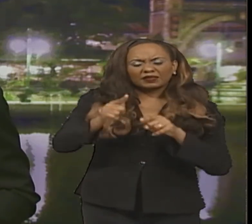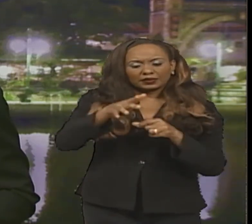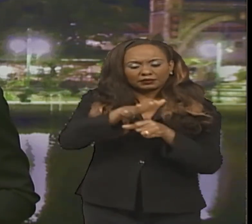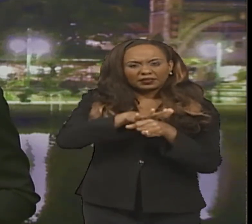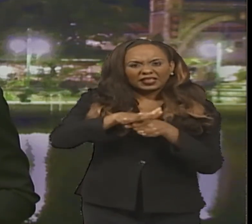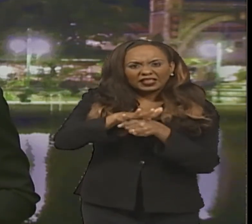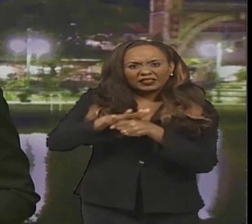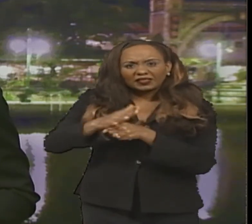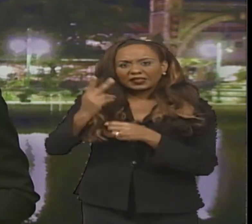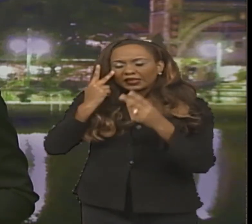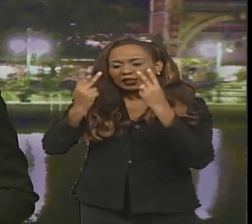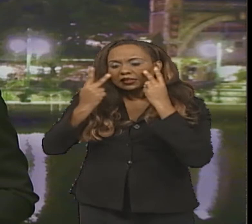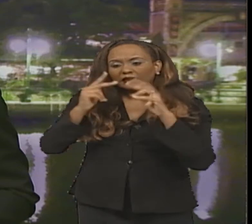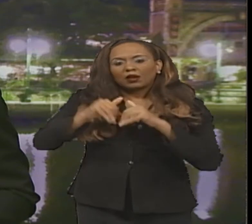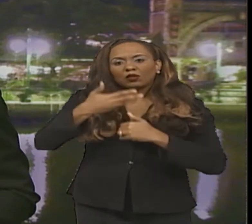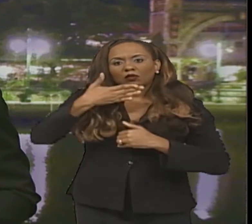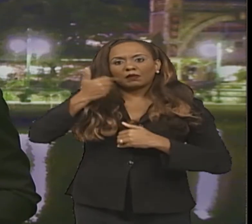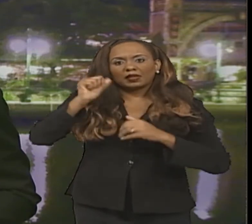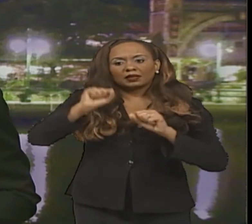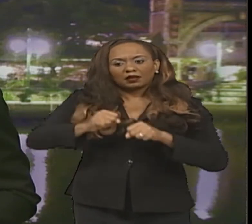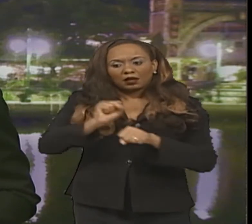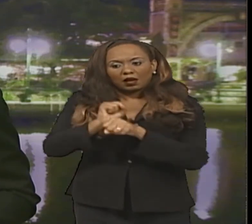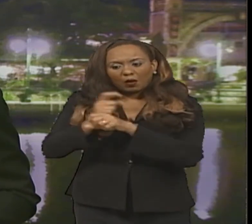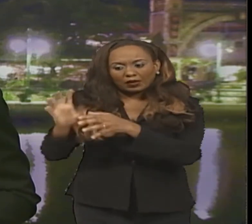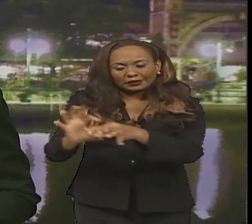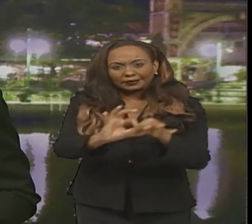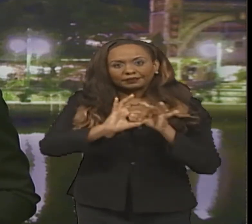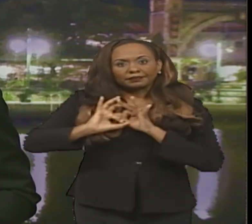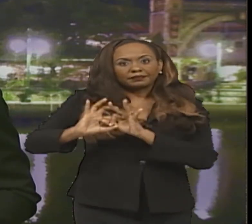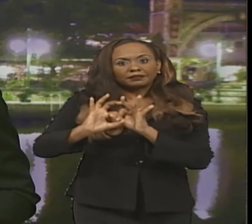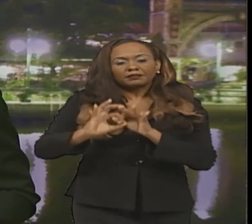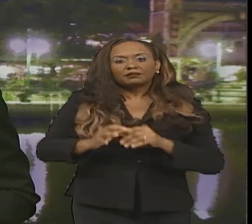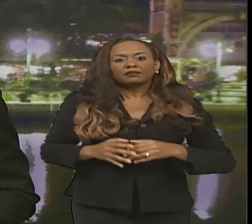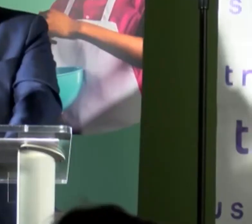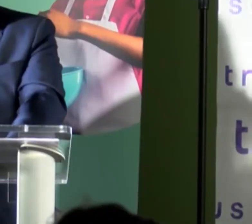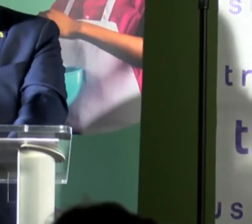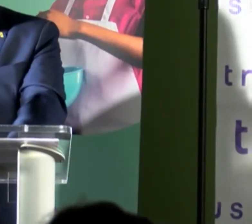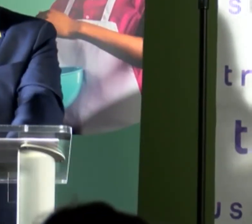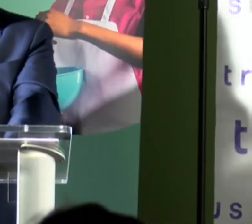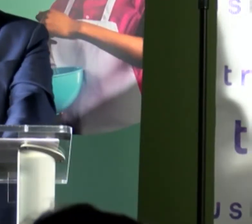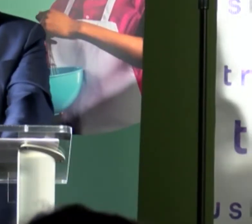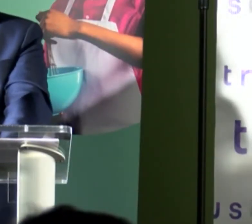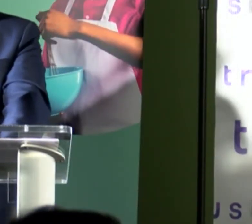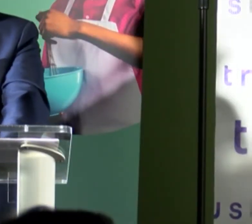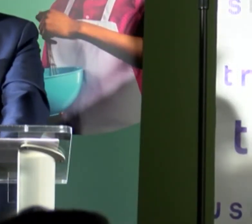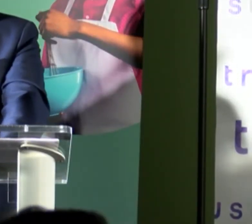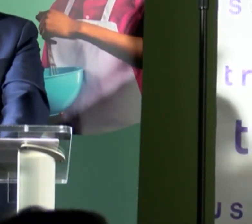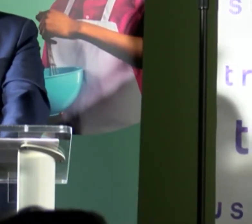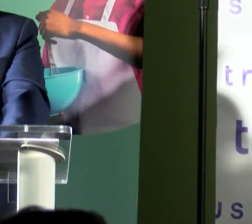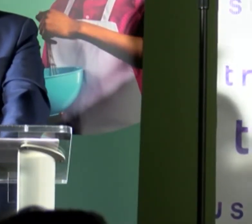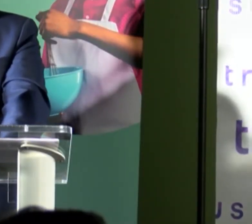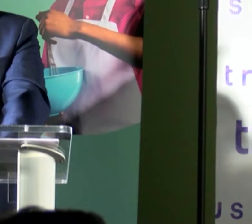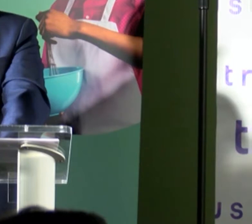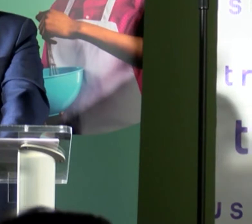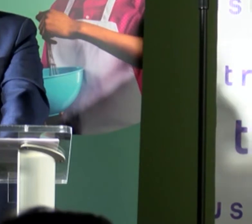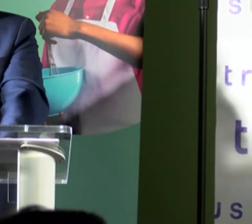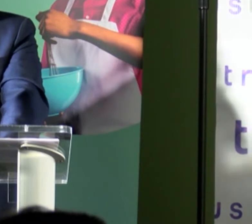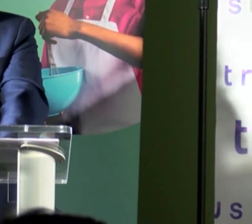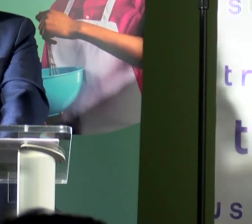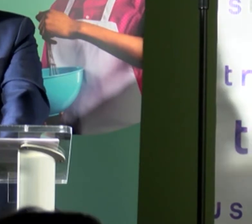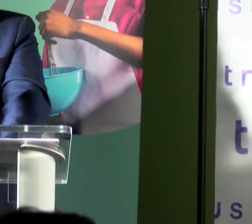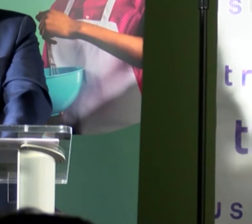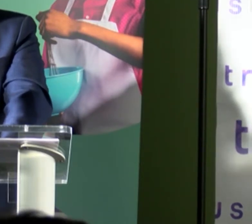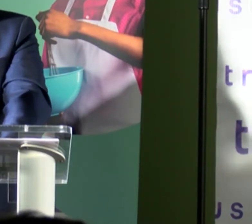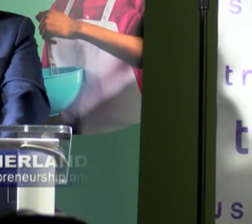loan mechanism as a catalyst. The aim of the initiative is to foster a national entrepreneurial